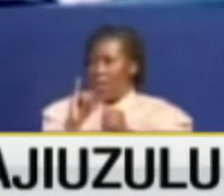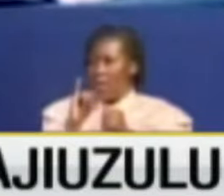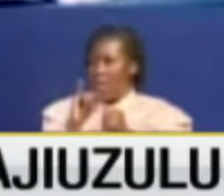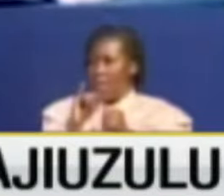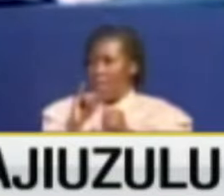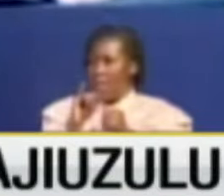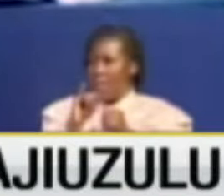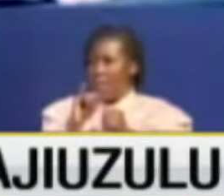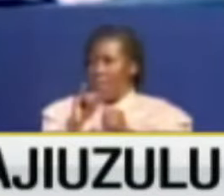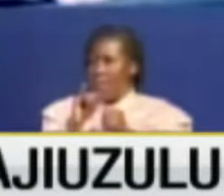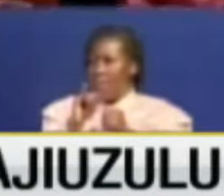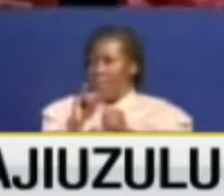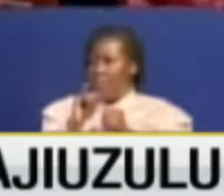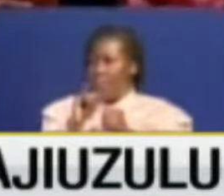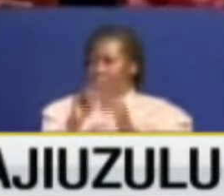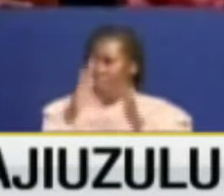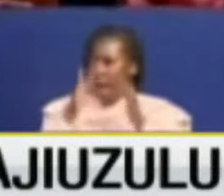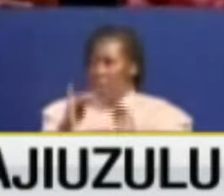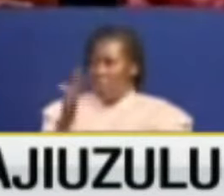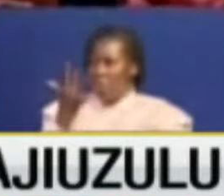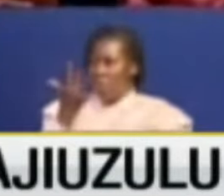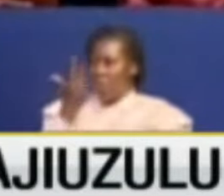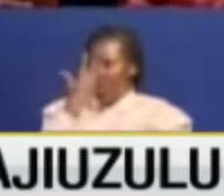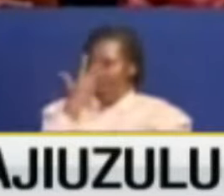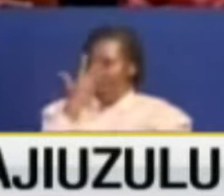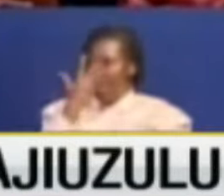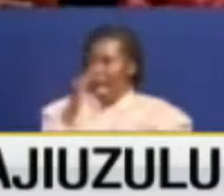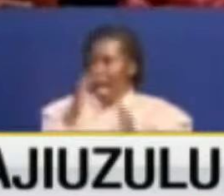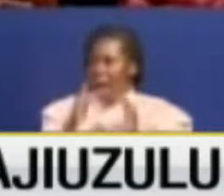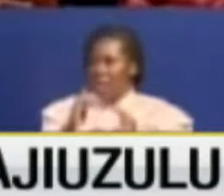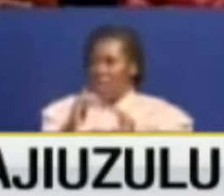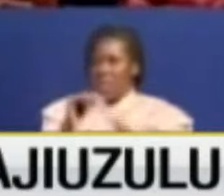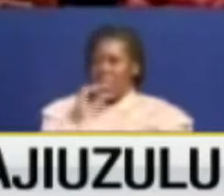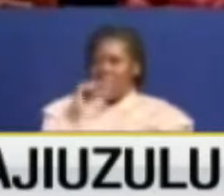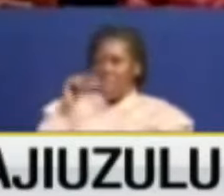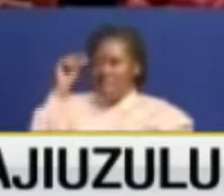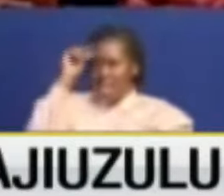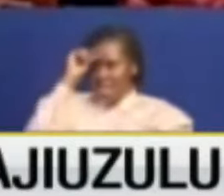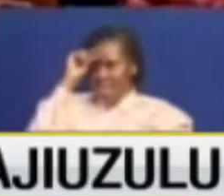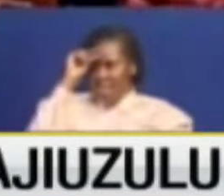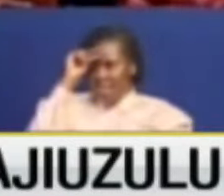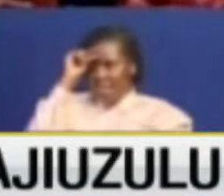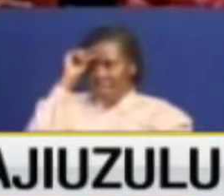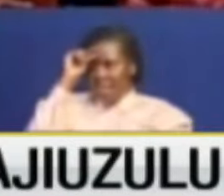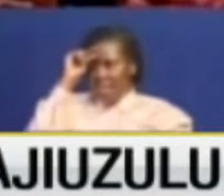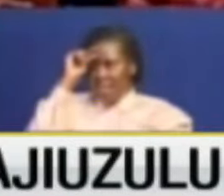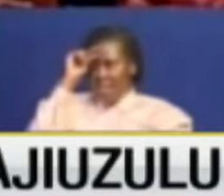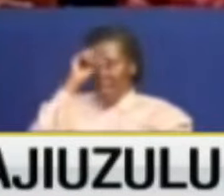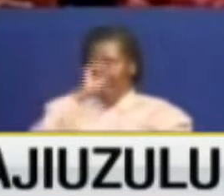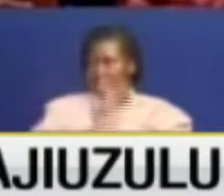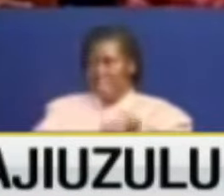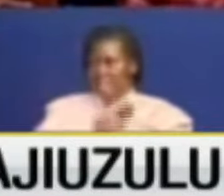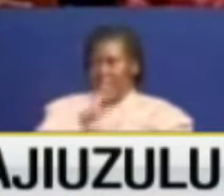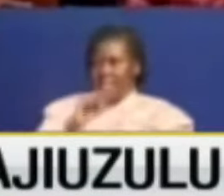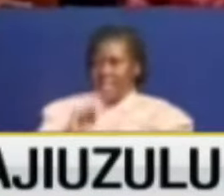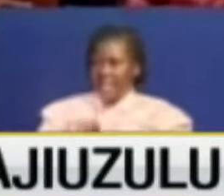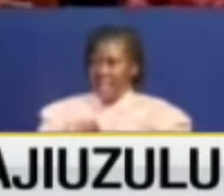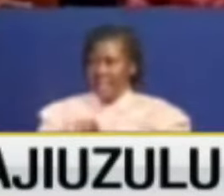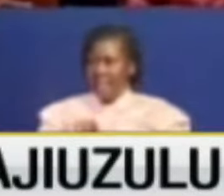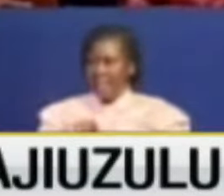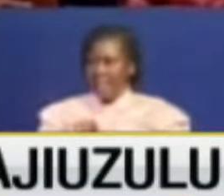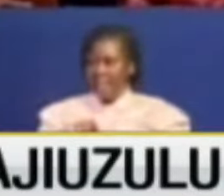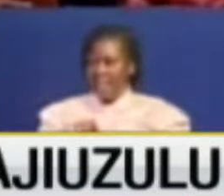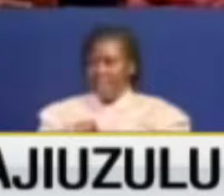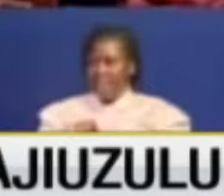Your time is up. My apologies. That House of Greed. Thank you so much. Thank you so much. Called the Senate. The team upstairs to run for me